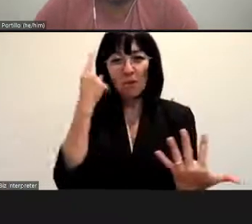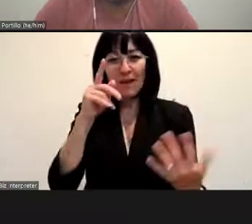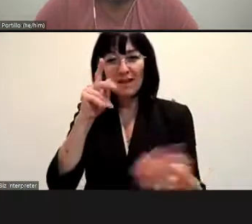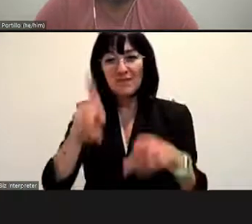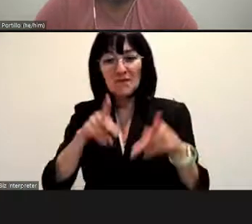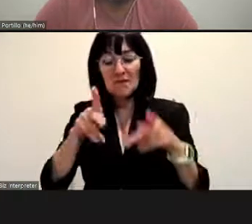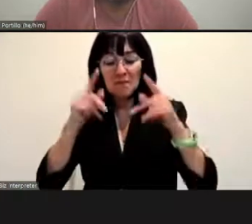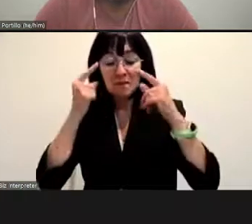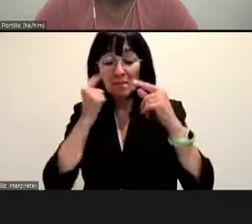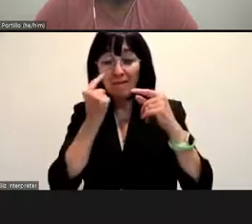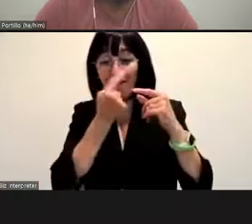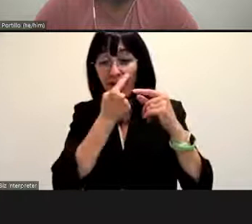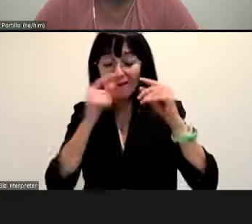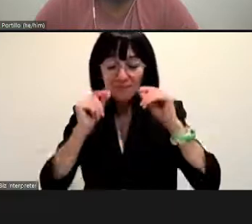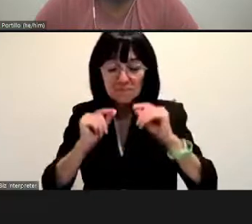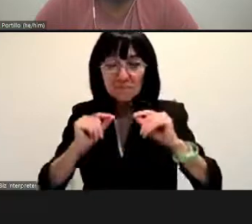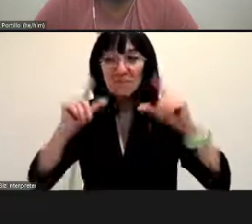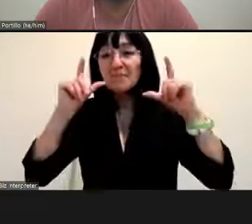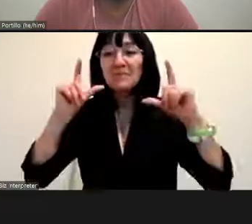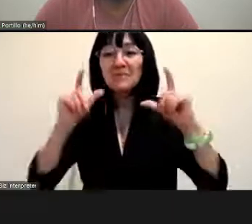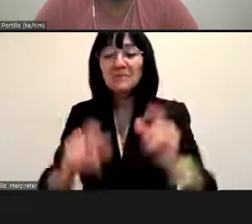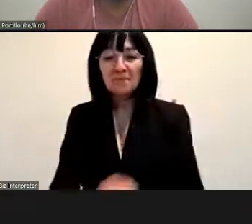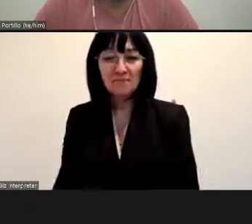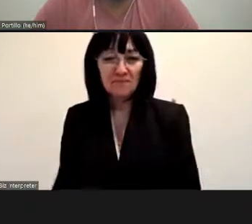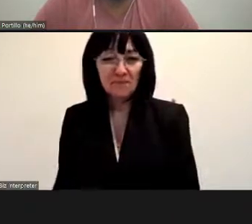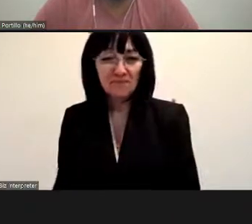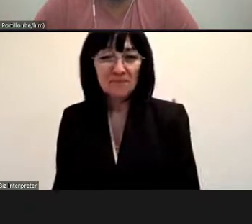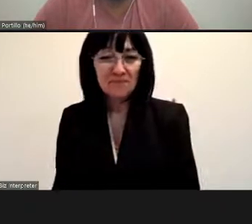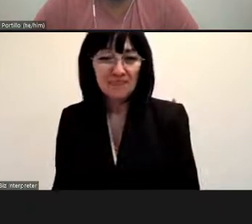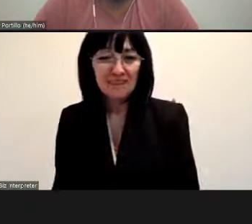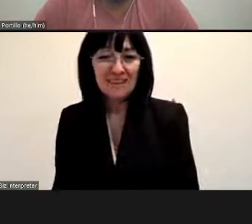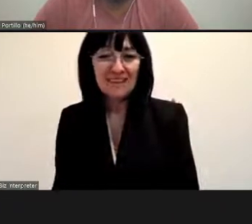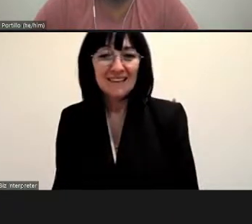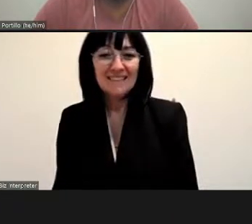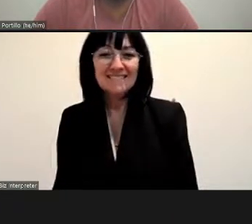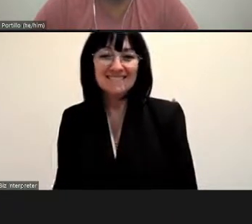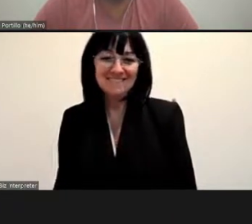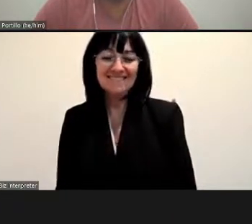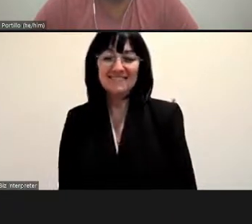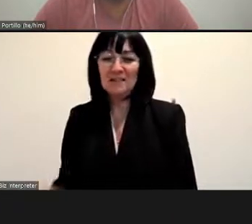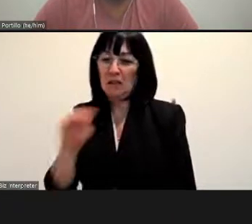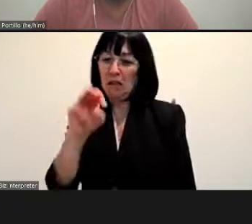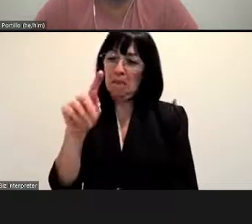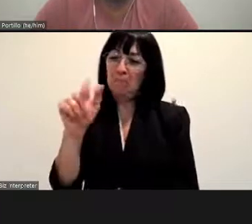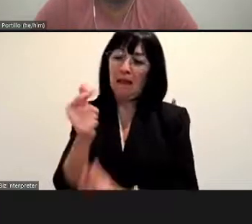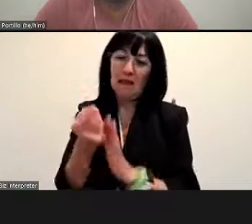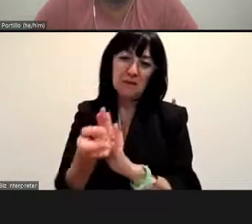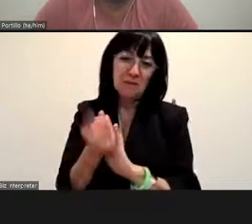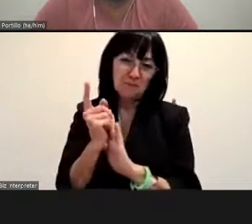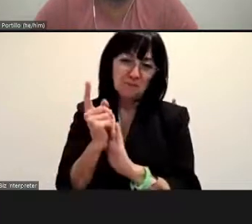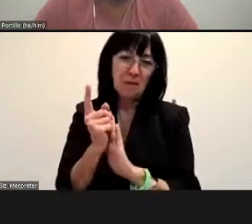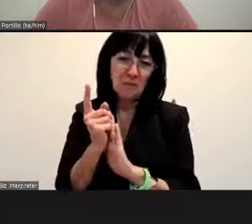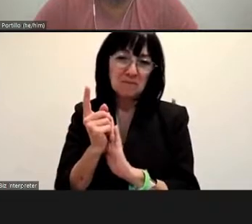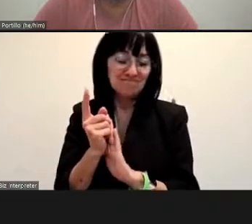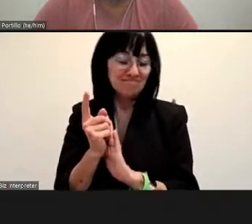It's a thing. Meta moment. See, look, yeah, another meta moment of like, you can watch because people's eyes will